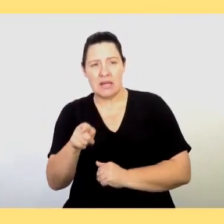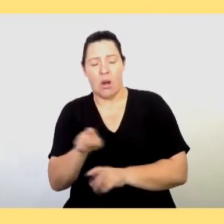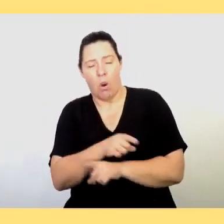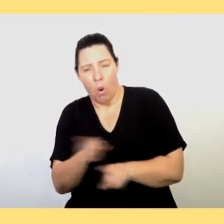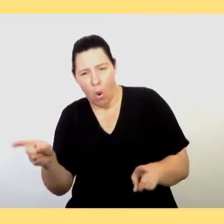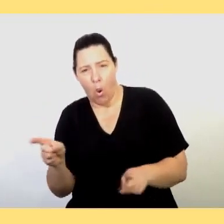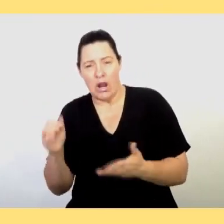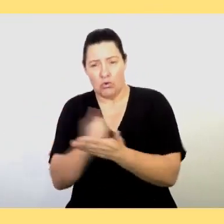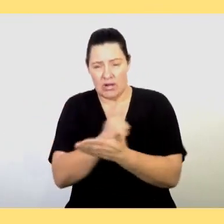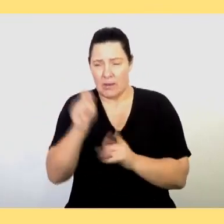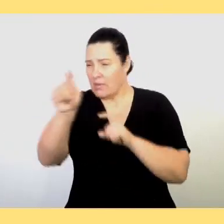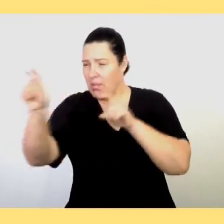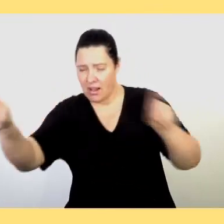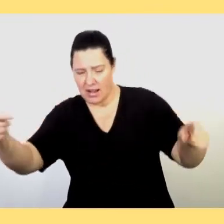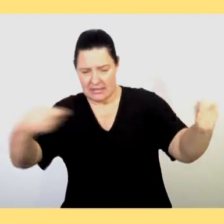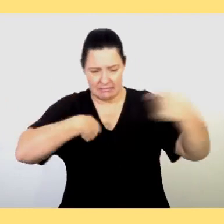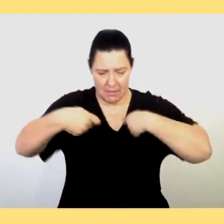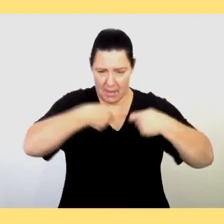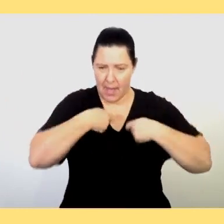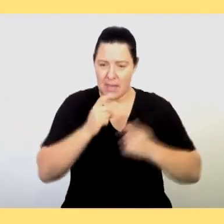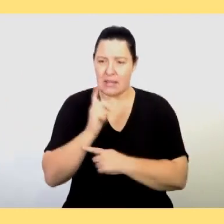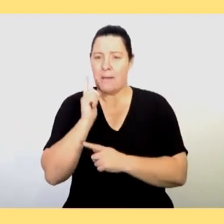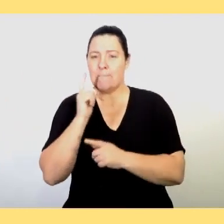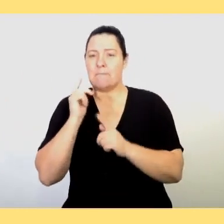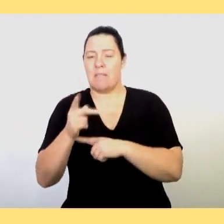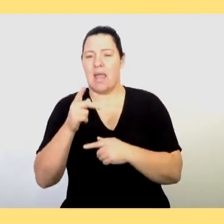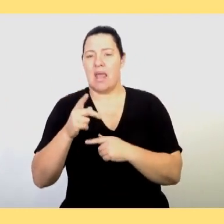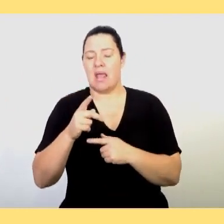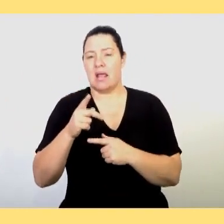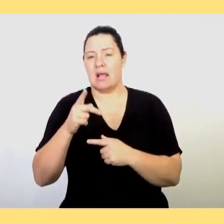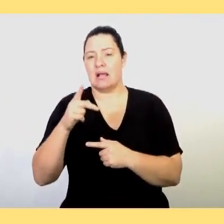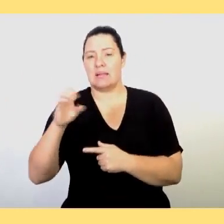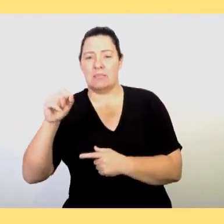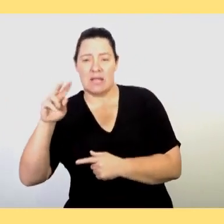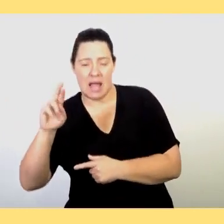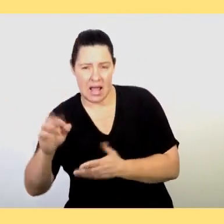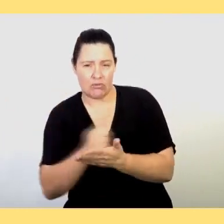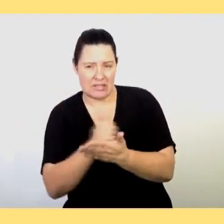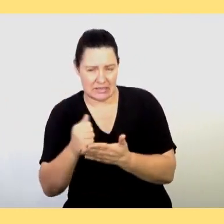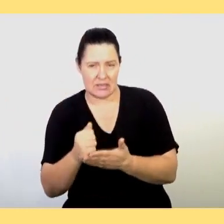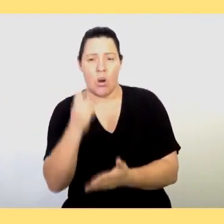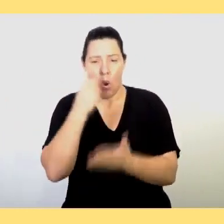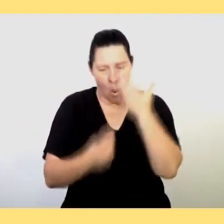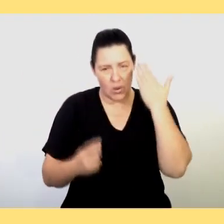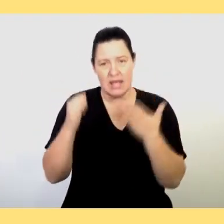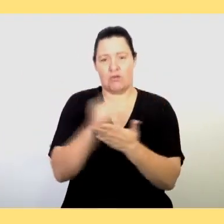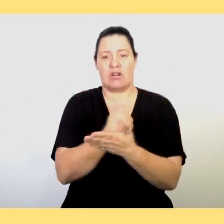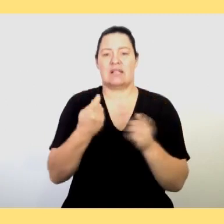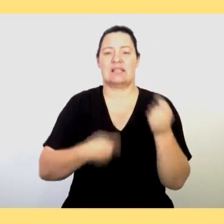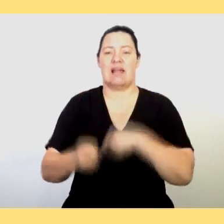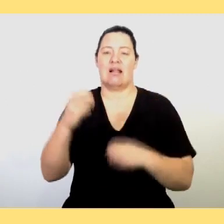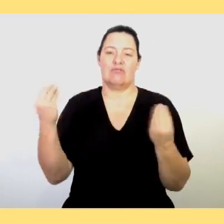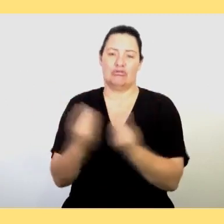journal in which all the credit sales are recorded before they are posted to the general ledger. Only credit